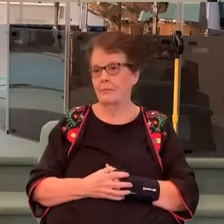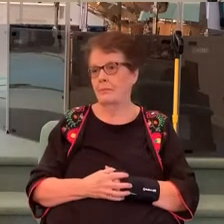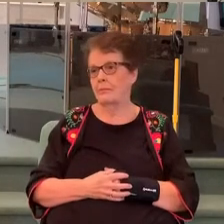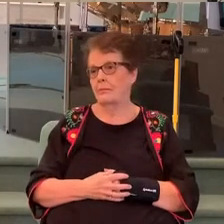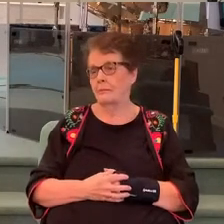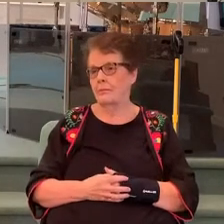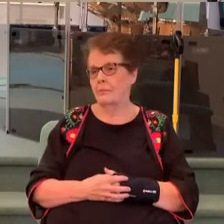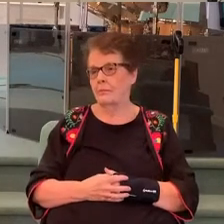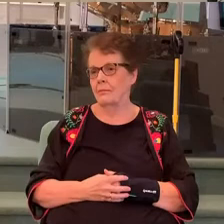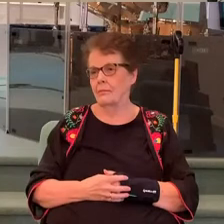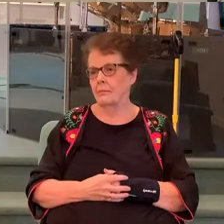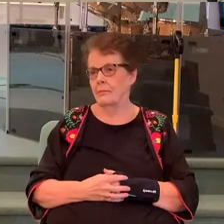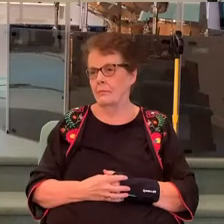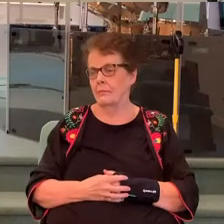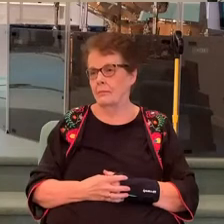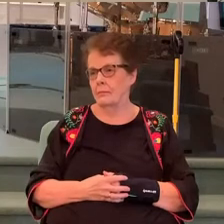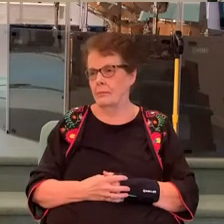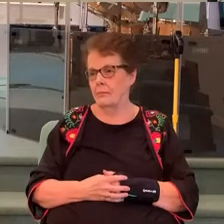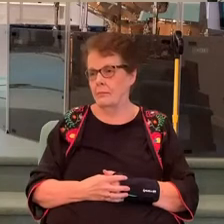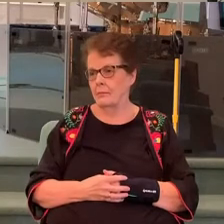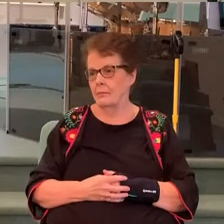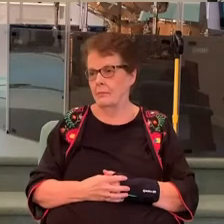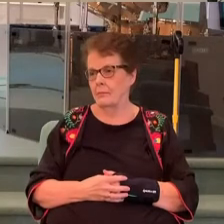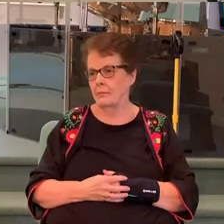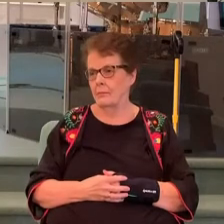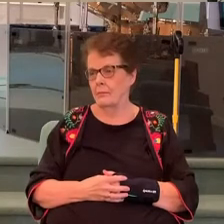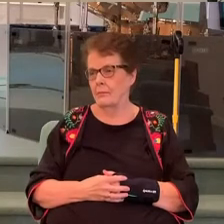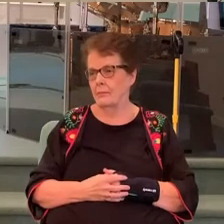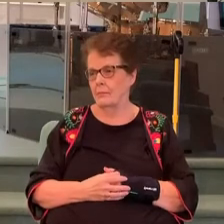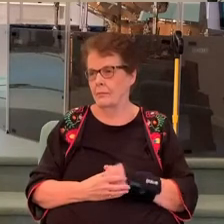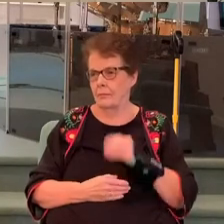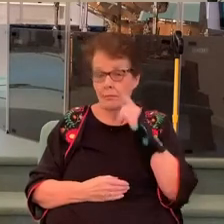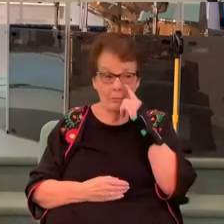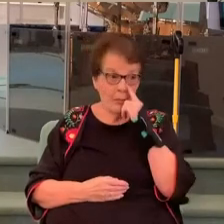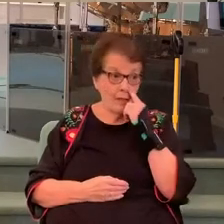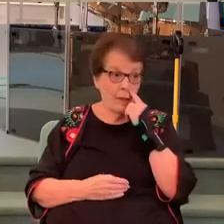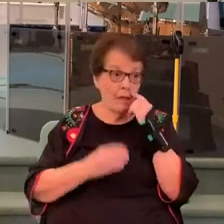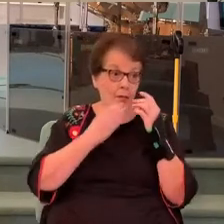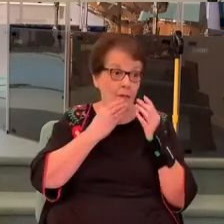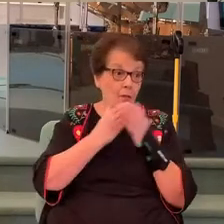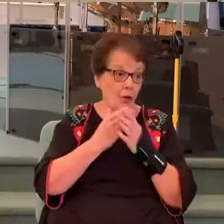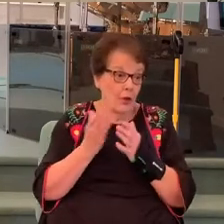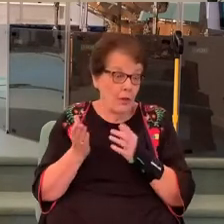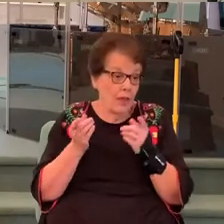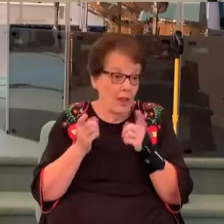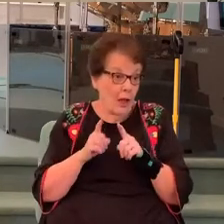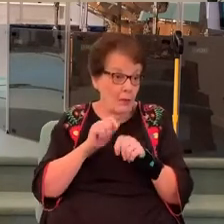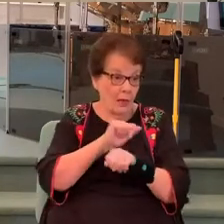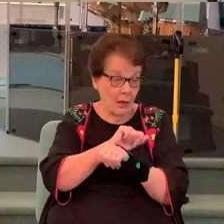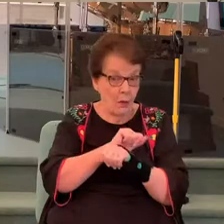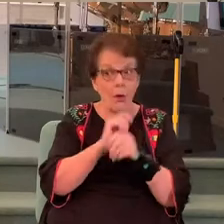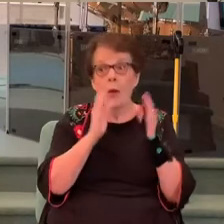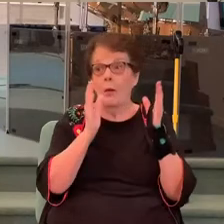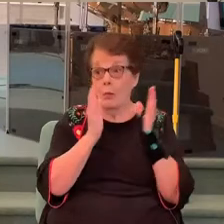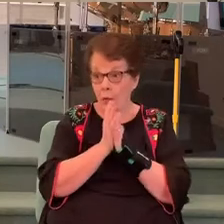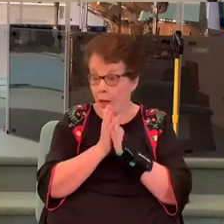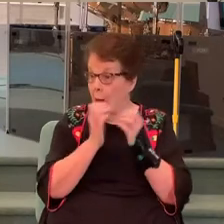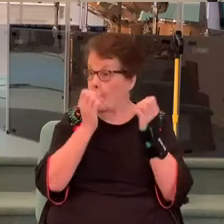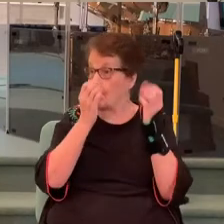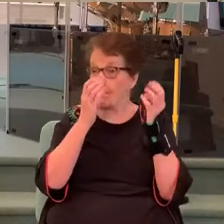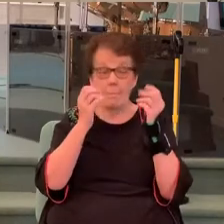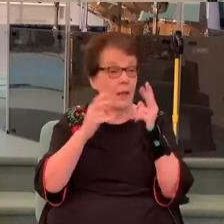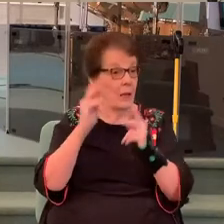You heavy laden? Pray. You have a big thing coming up at work? Pray. Many, many people in this church have